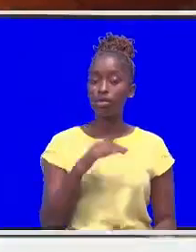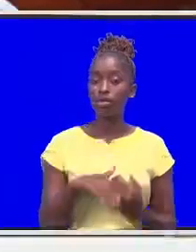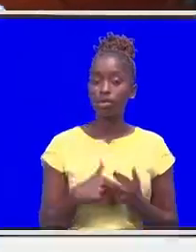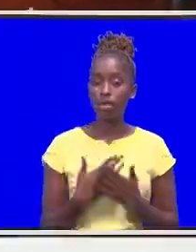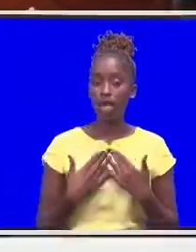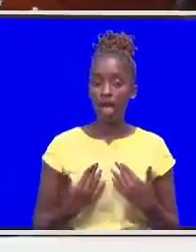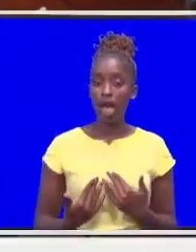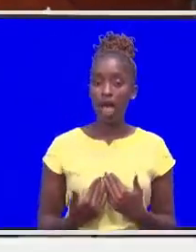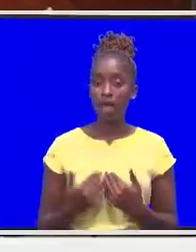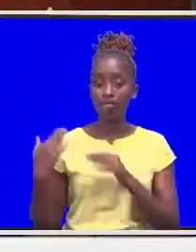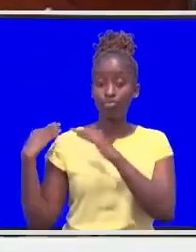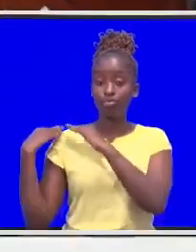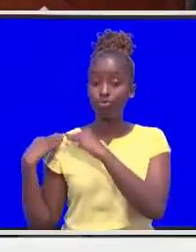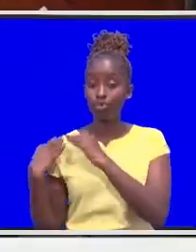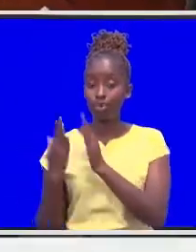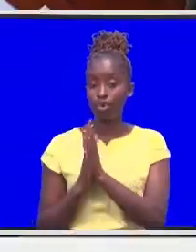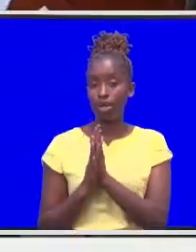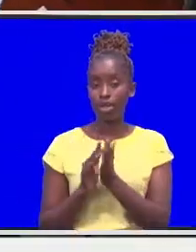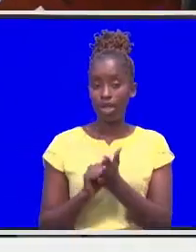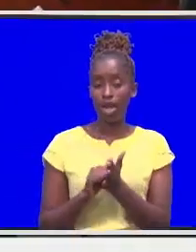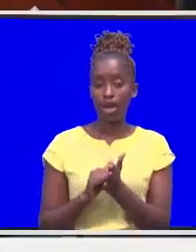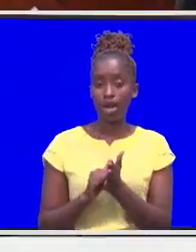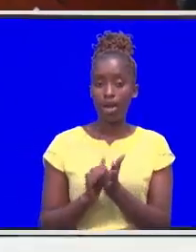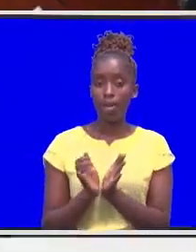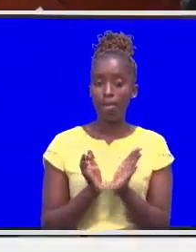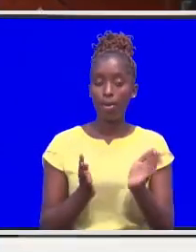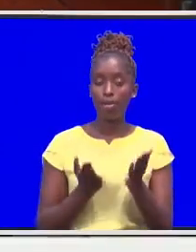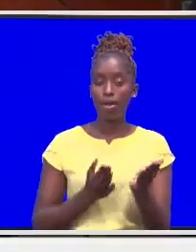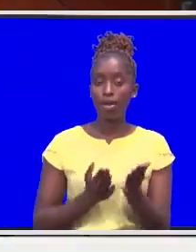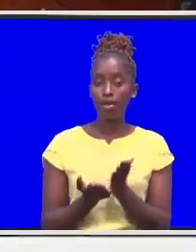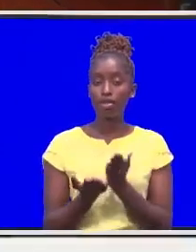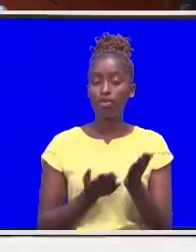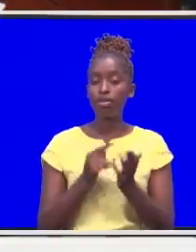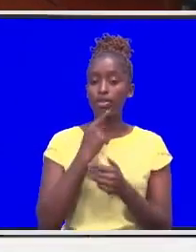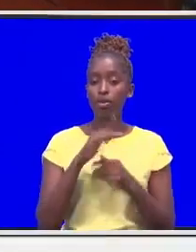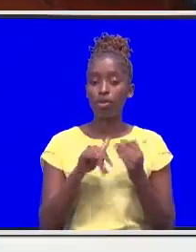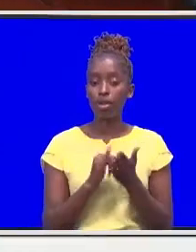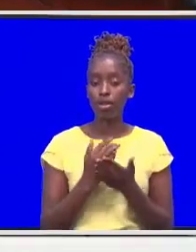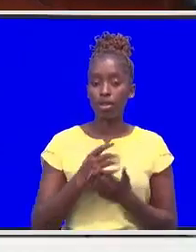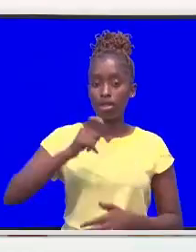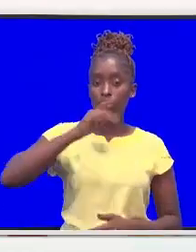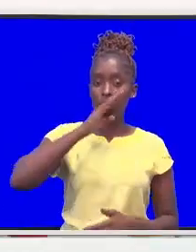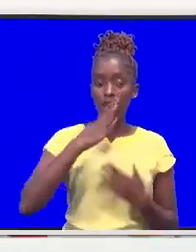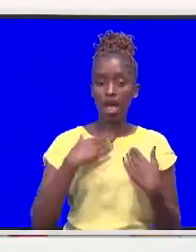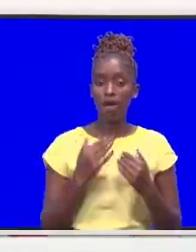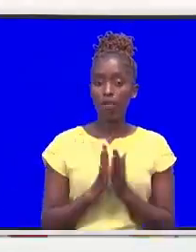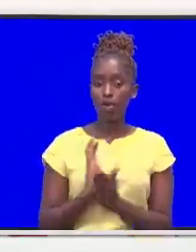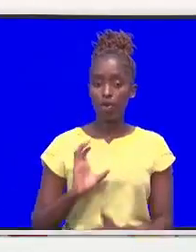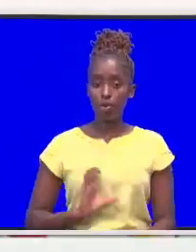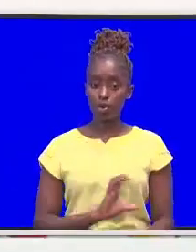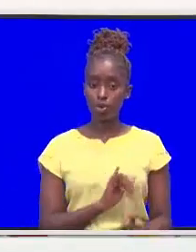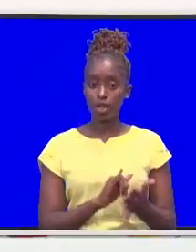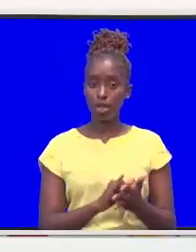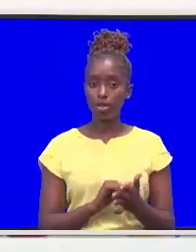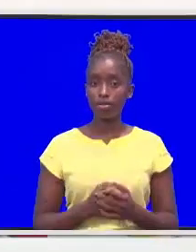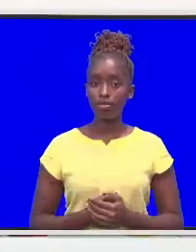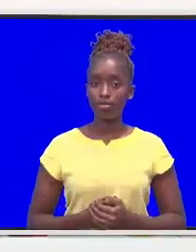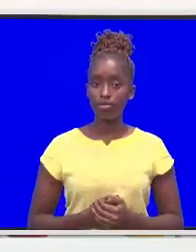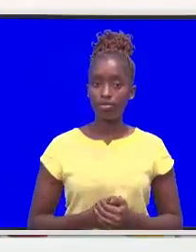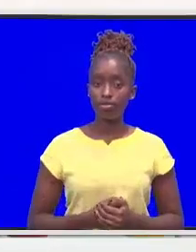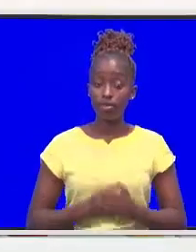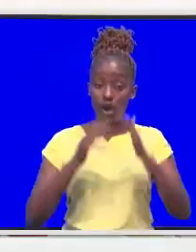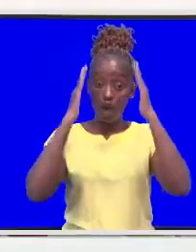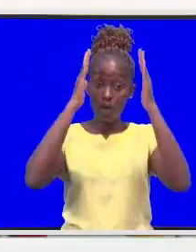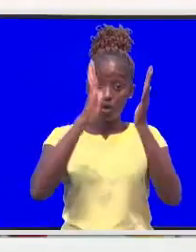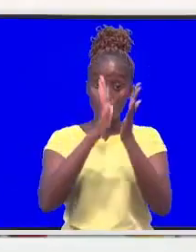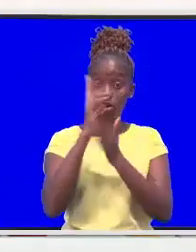public service office, and conferring such benefits should, however, reside with the commission. Notwithstanding the fact that the commission